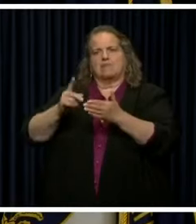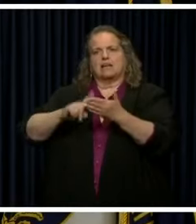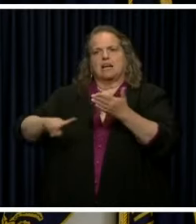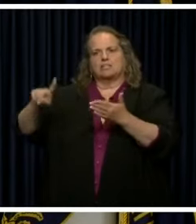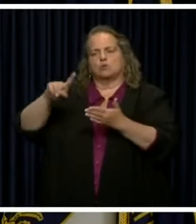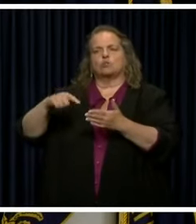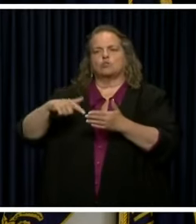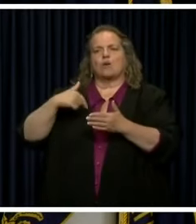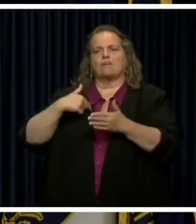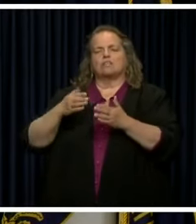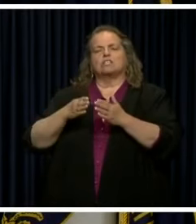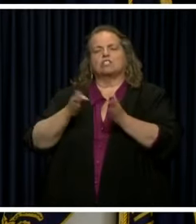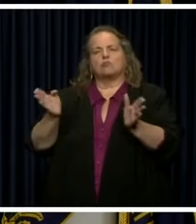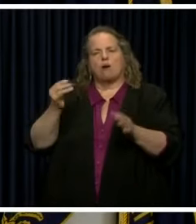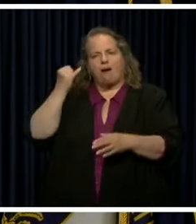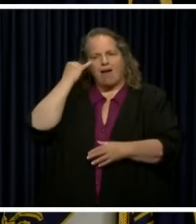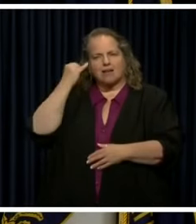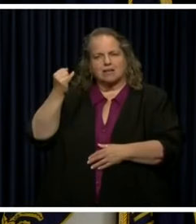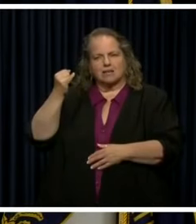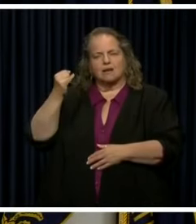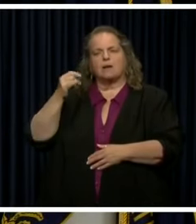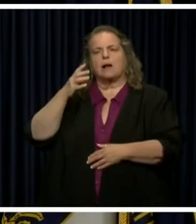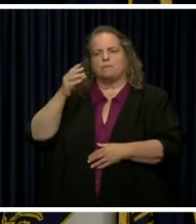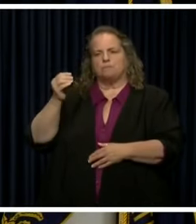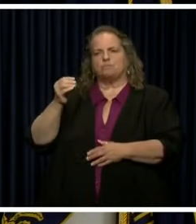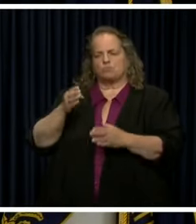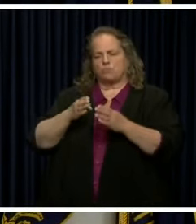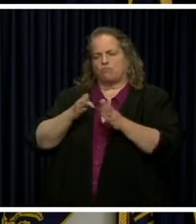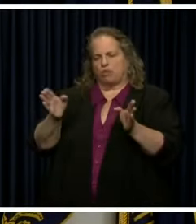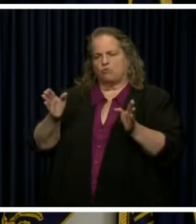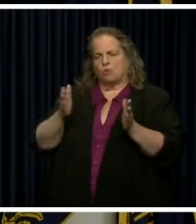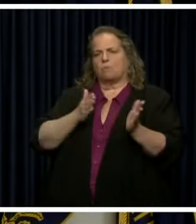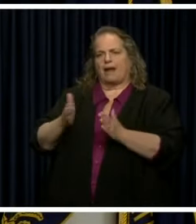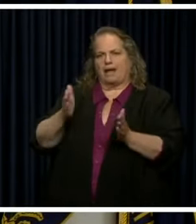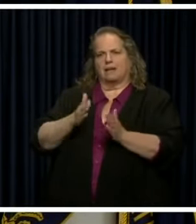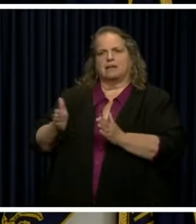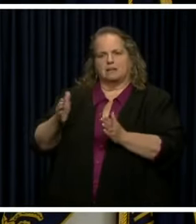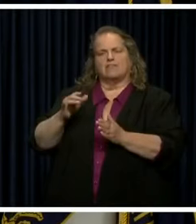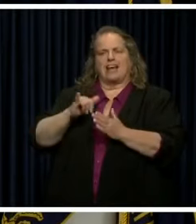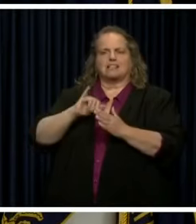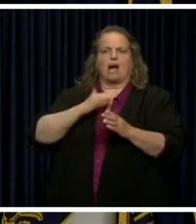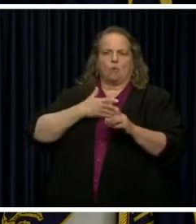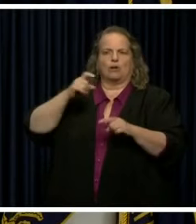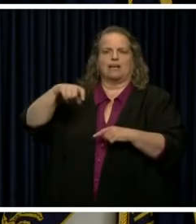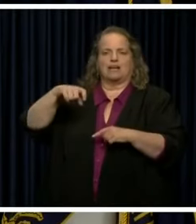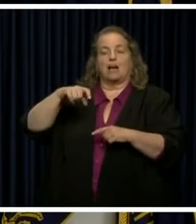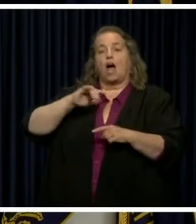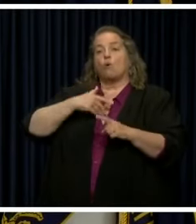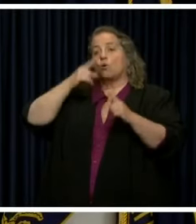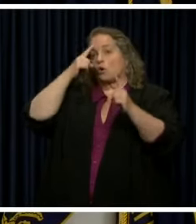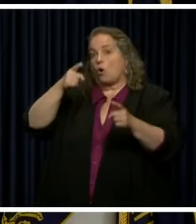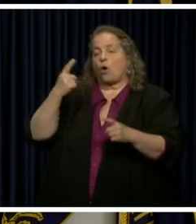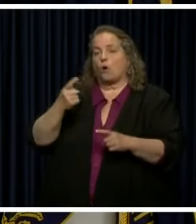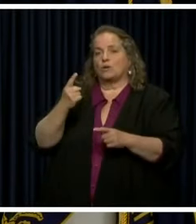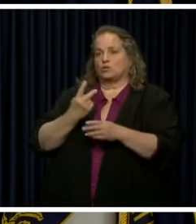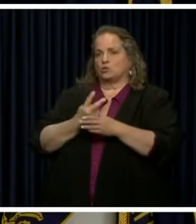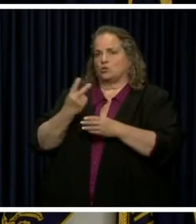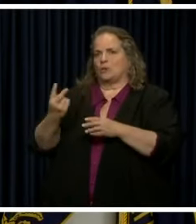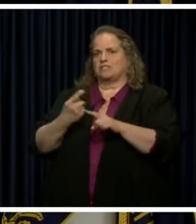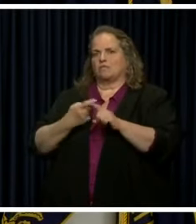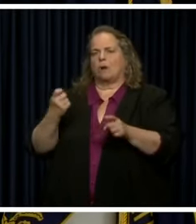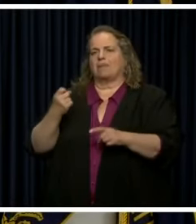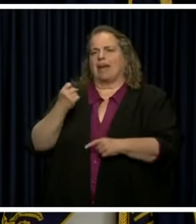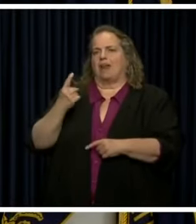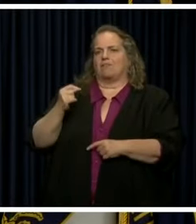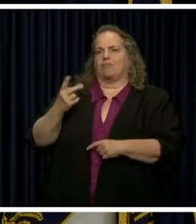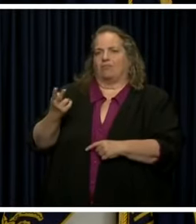have our general apparatus around us, which is what we need. Our goal has always been 2 weeks from the 11th, which is really we will see